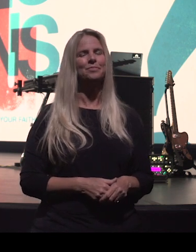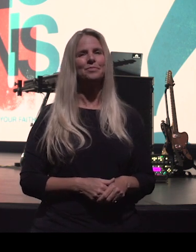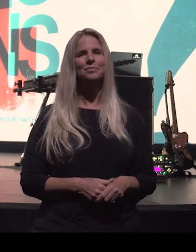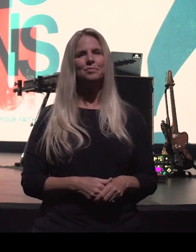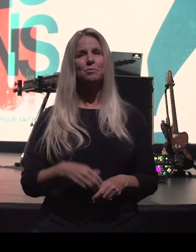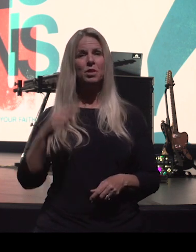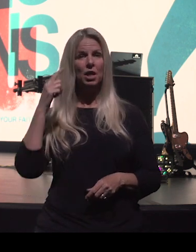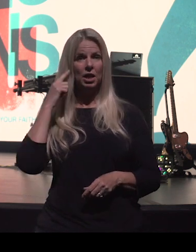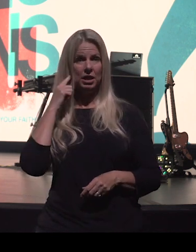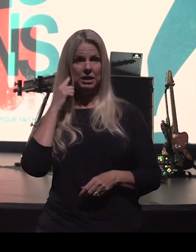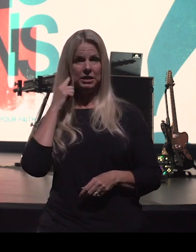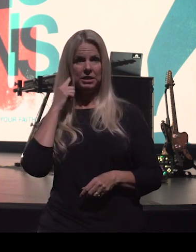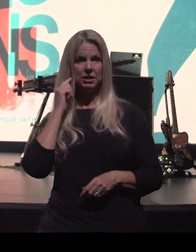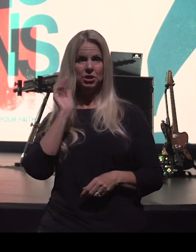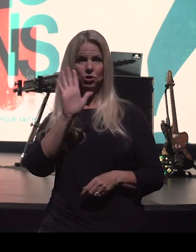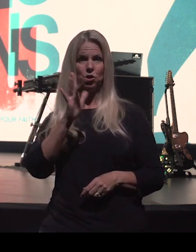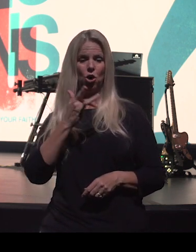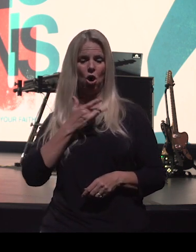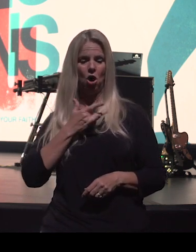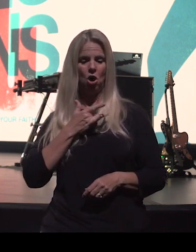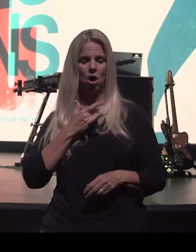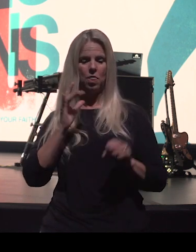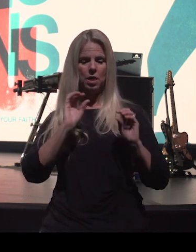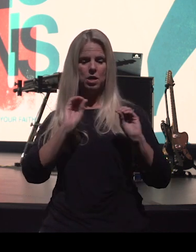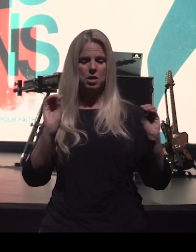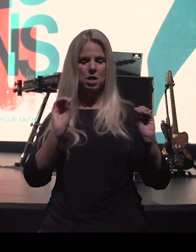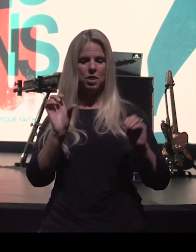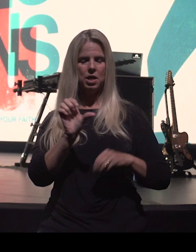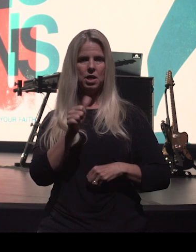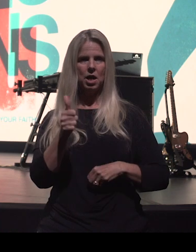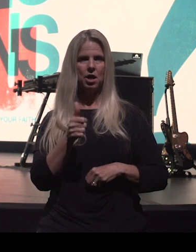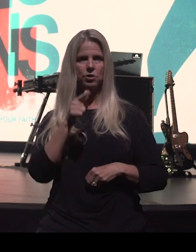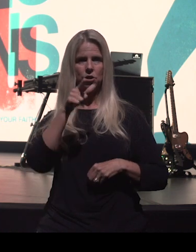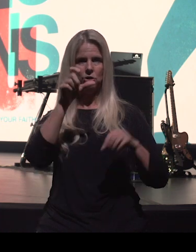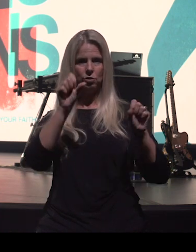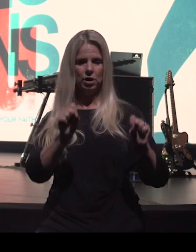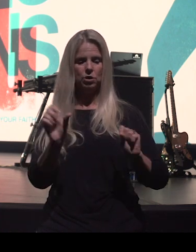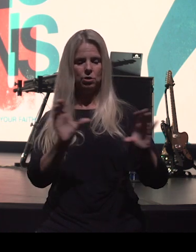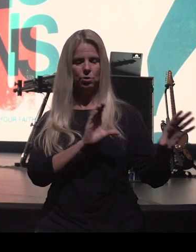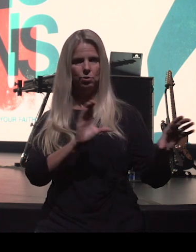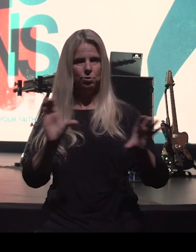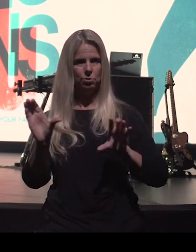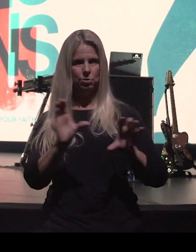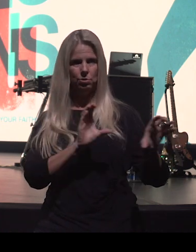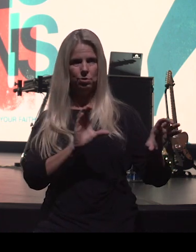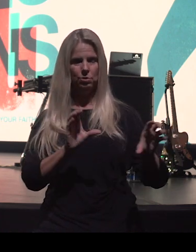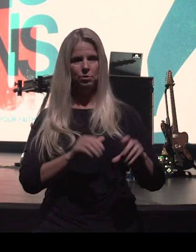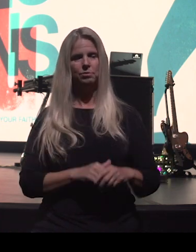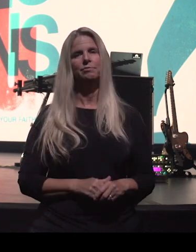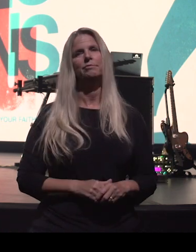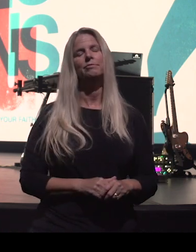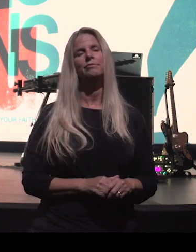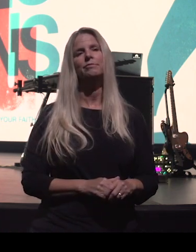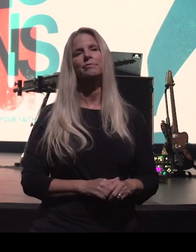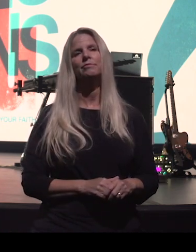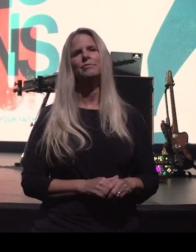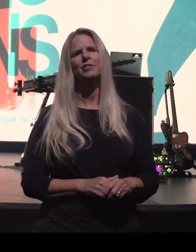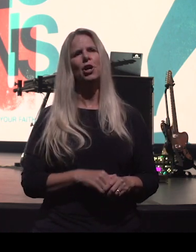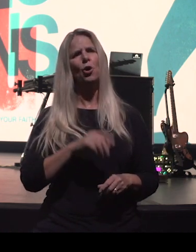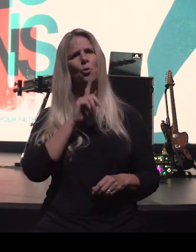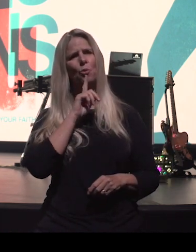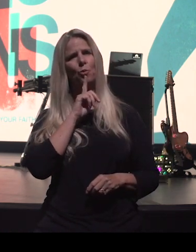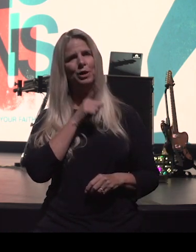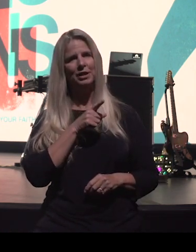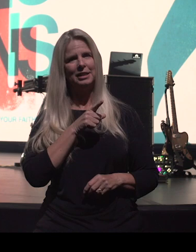Listen to your heart. There's nothing else you can do. Are you kidding